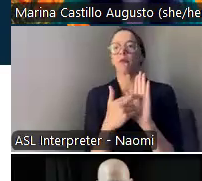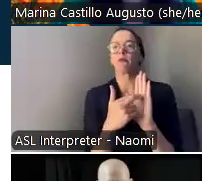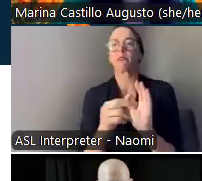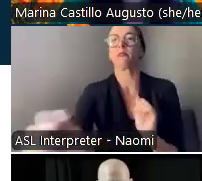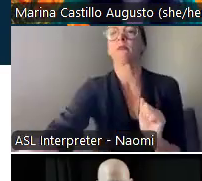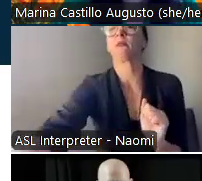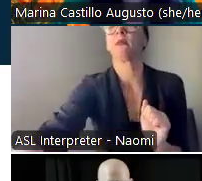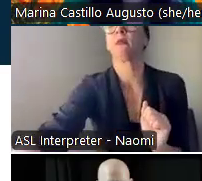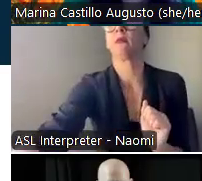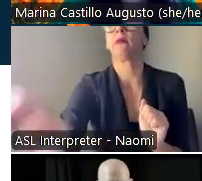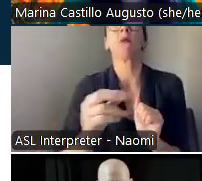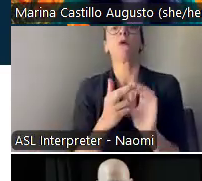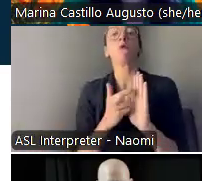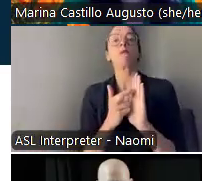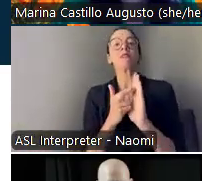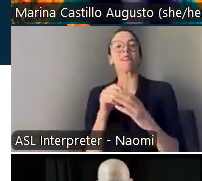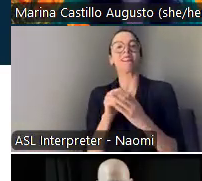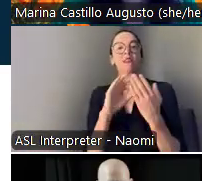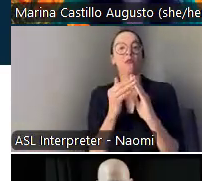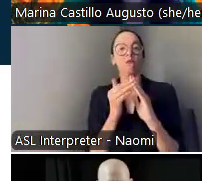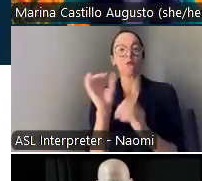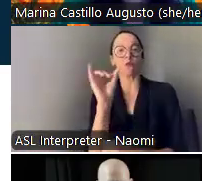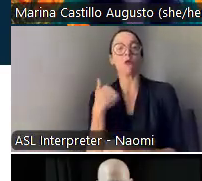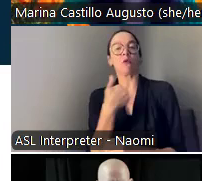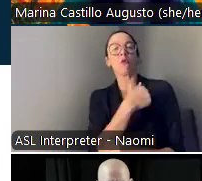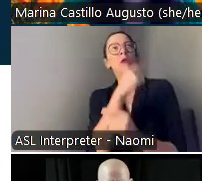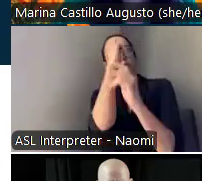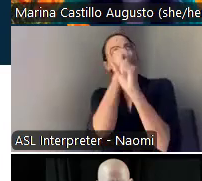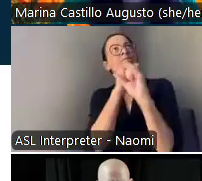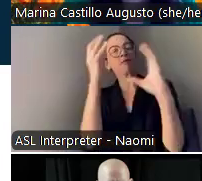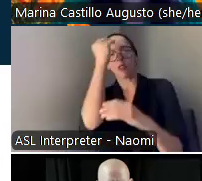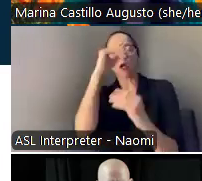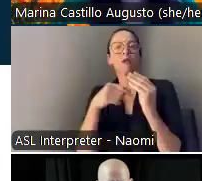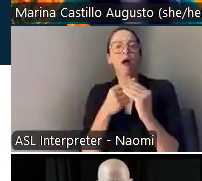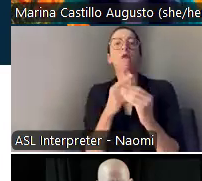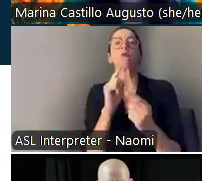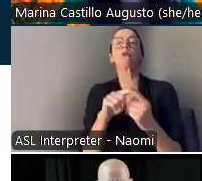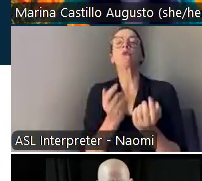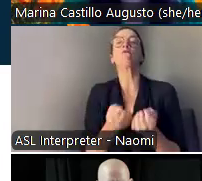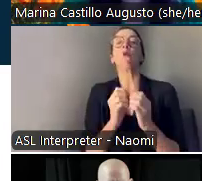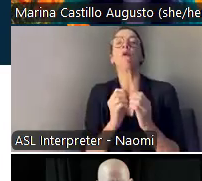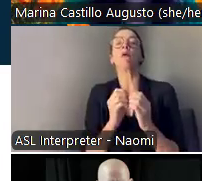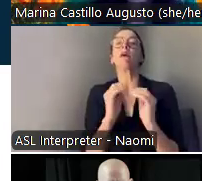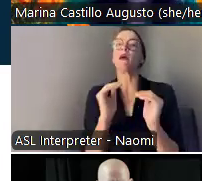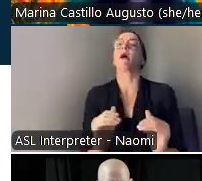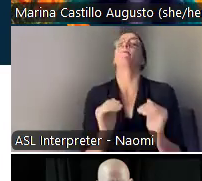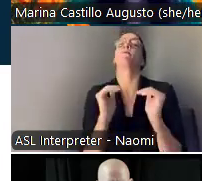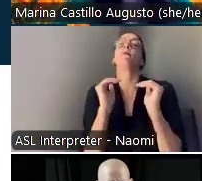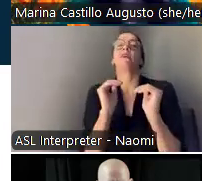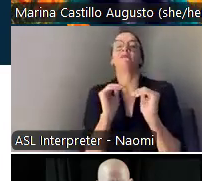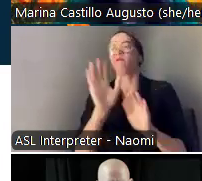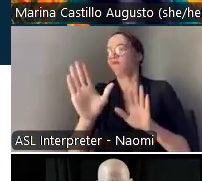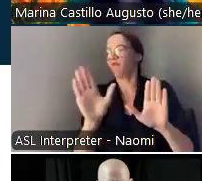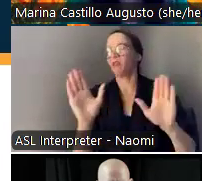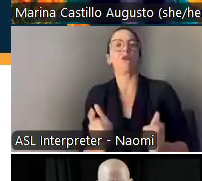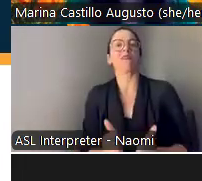about if we could lift up an aging and disability lived experience advisory body. Next slide, please.